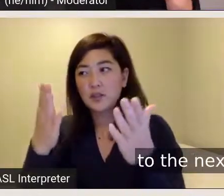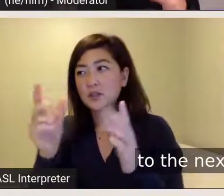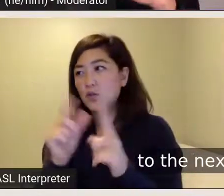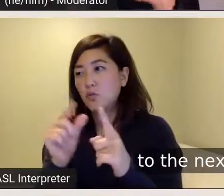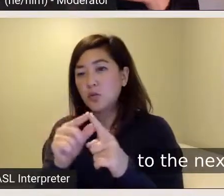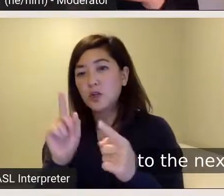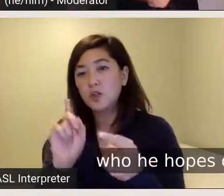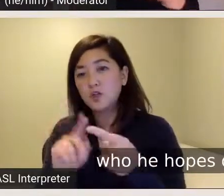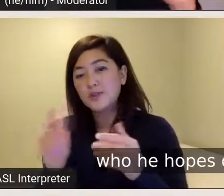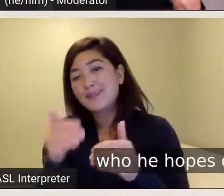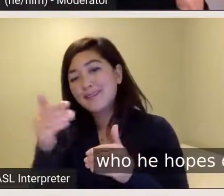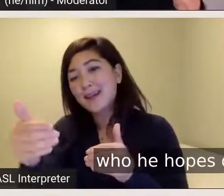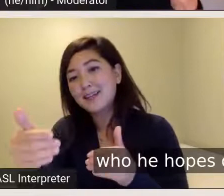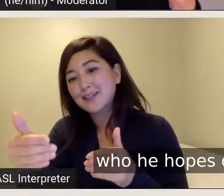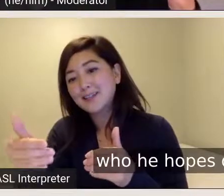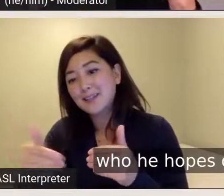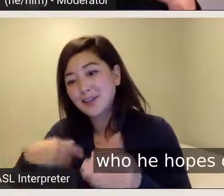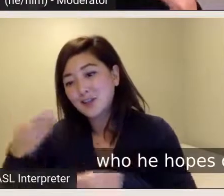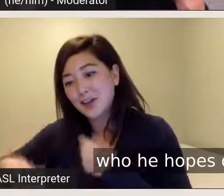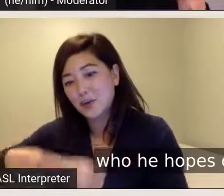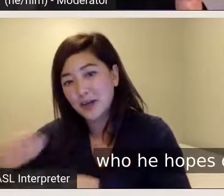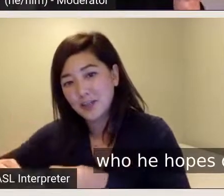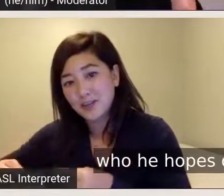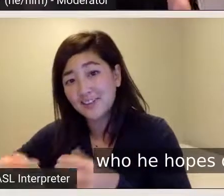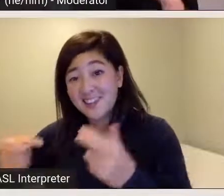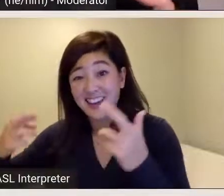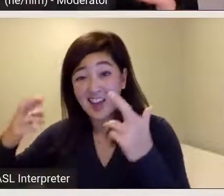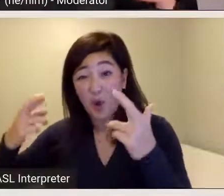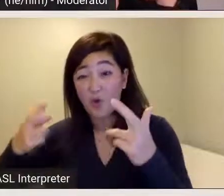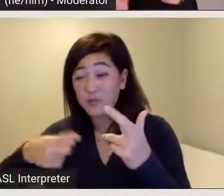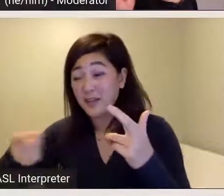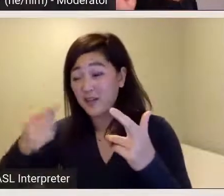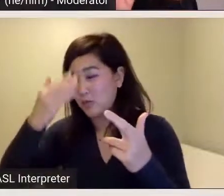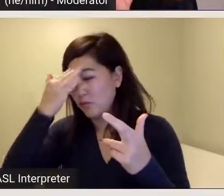next generation who he hopes doesn't know war.